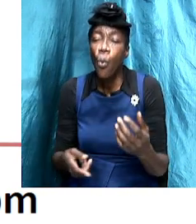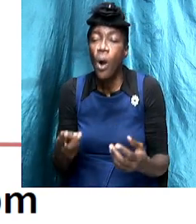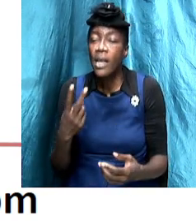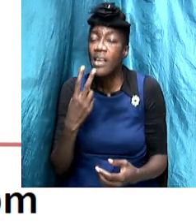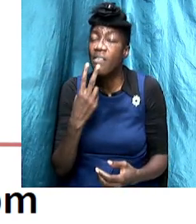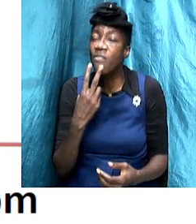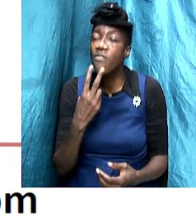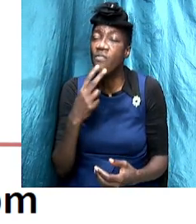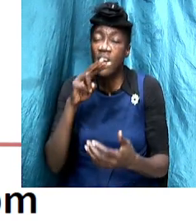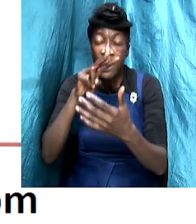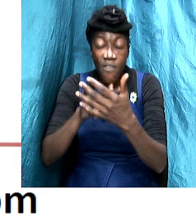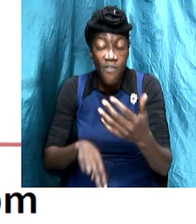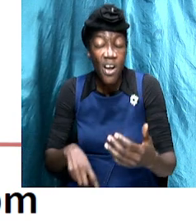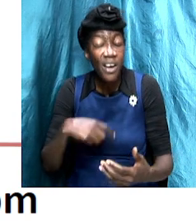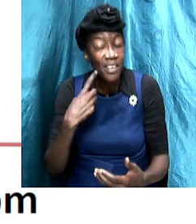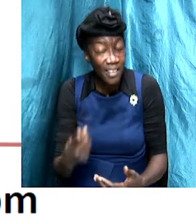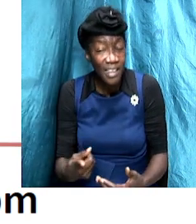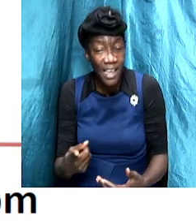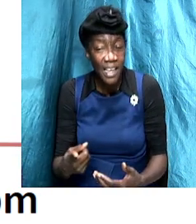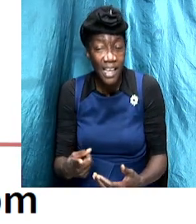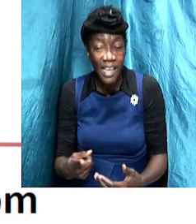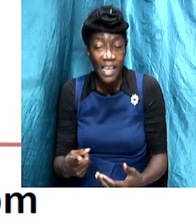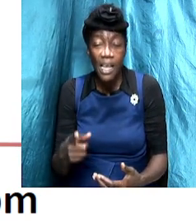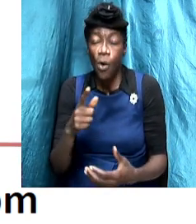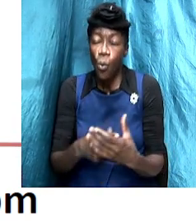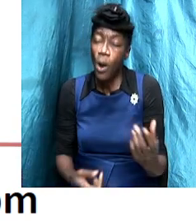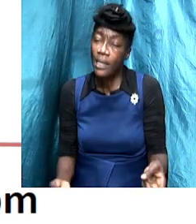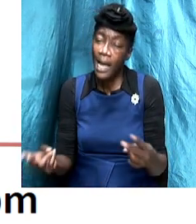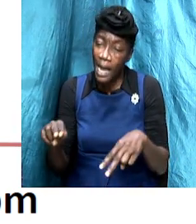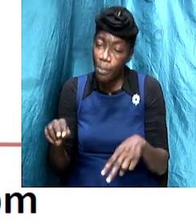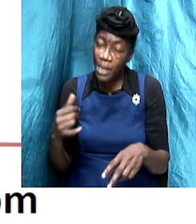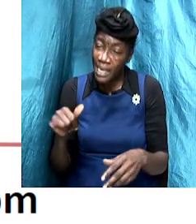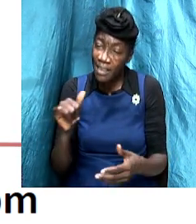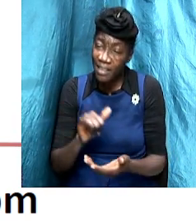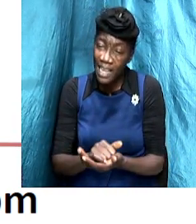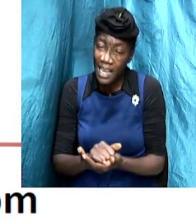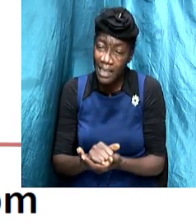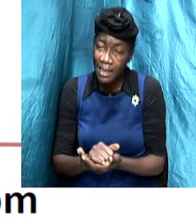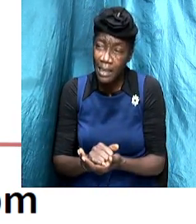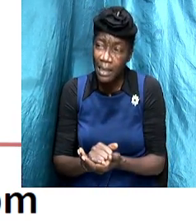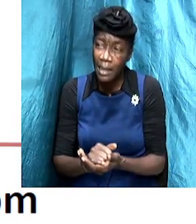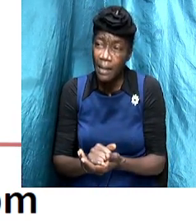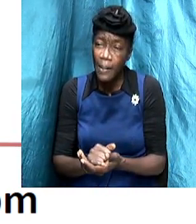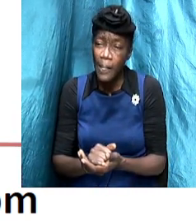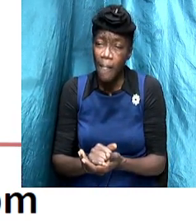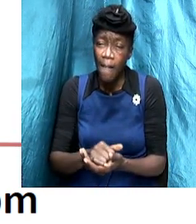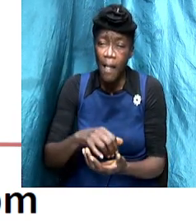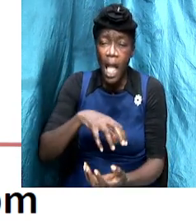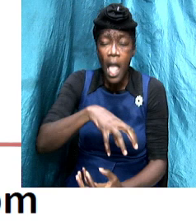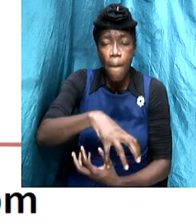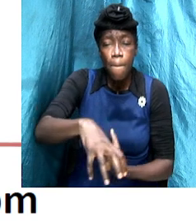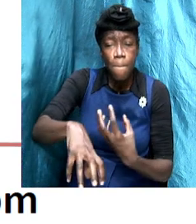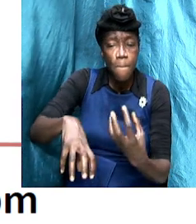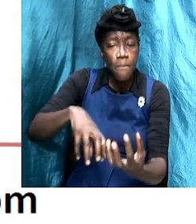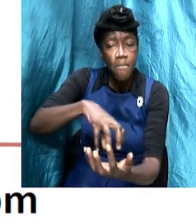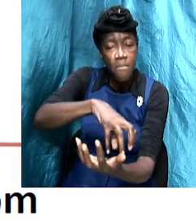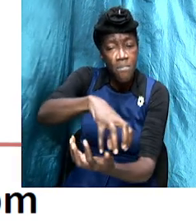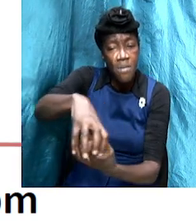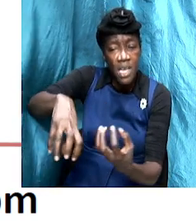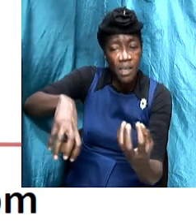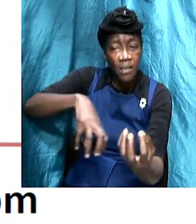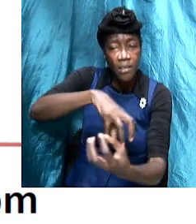2, then what would have happened is that it would have contradicted other teachings that